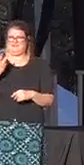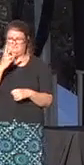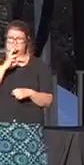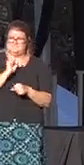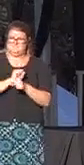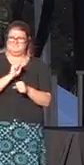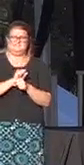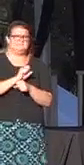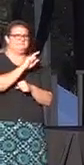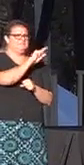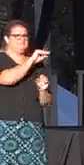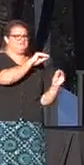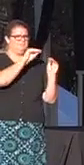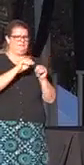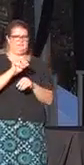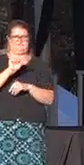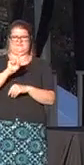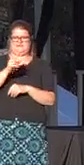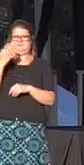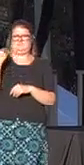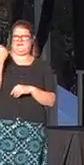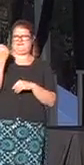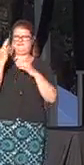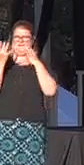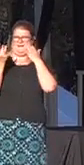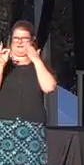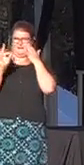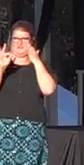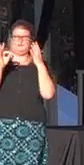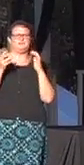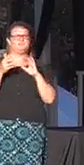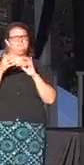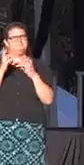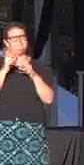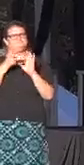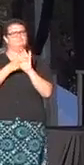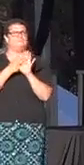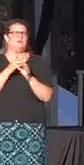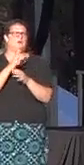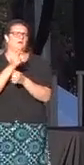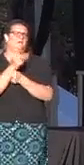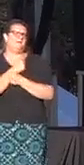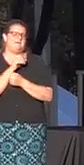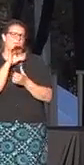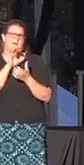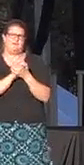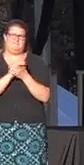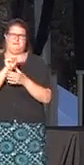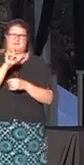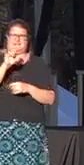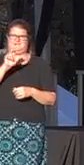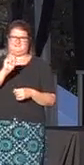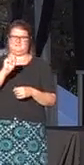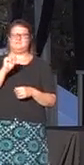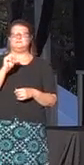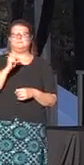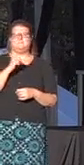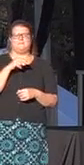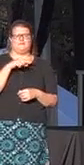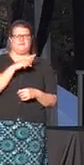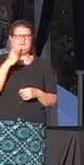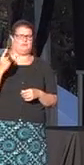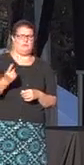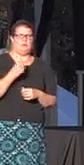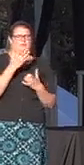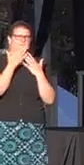Sue moved to San Diego in 1989 to be with the love of her life and now wife, Allison Rossette, for whom she is